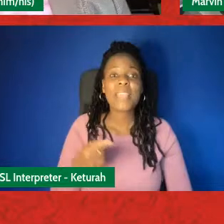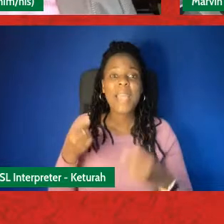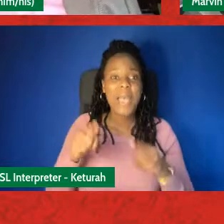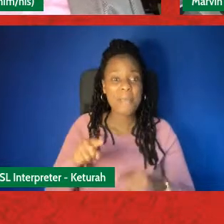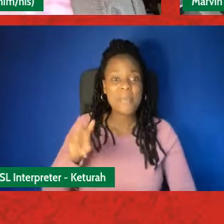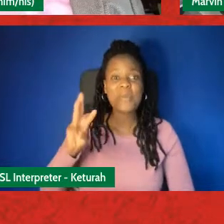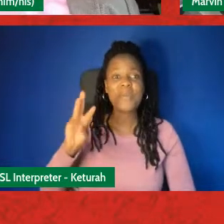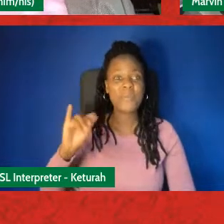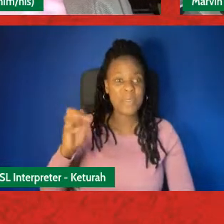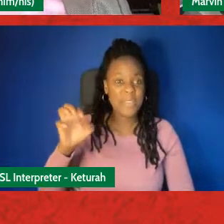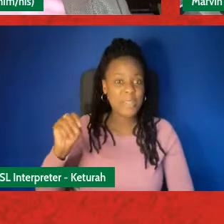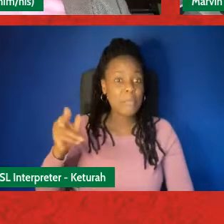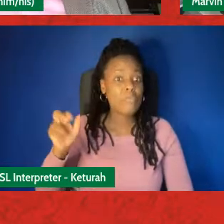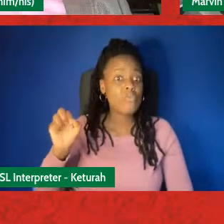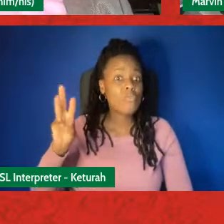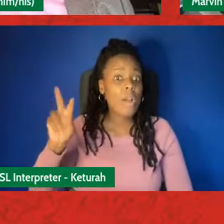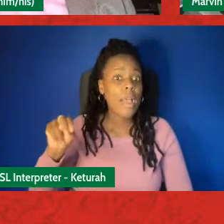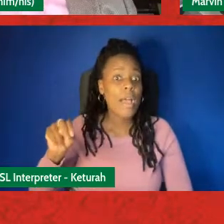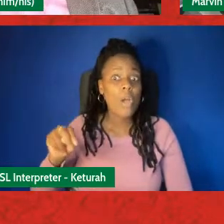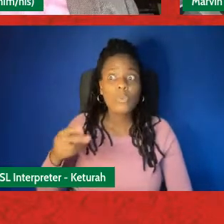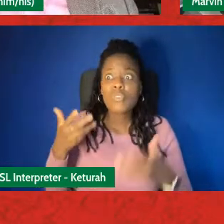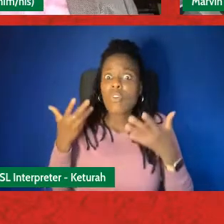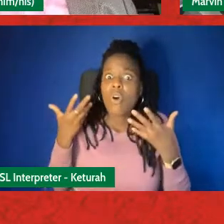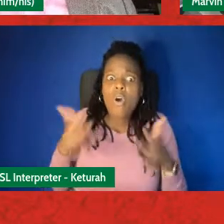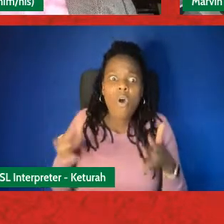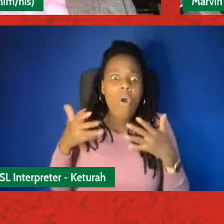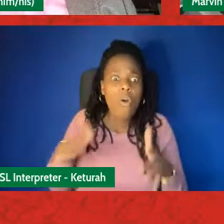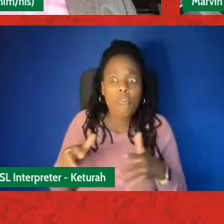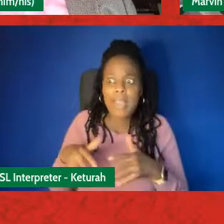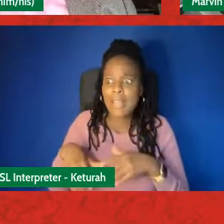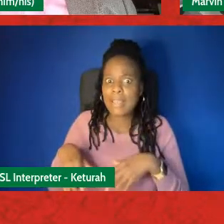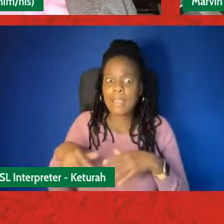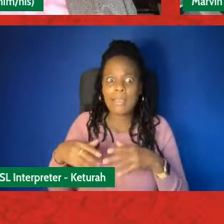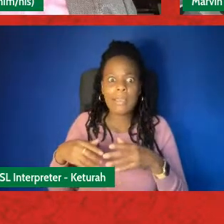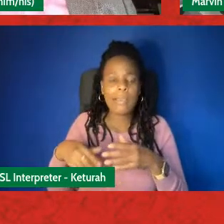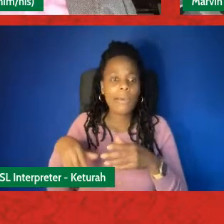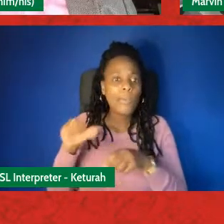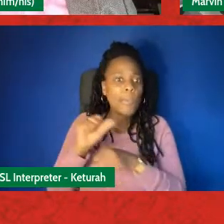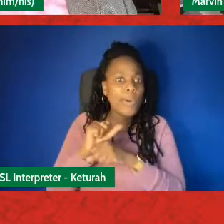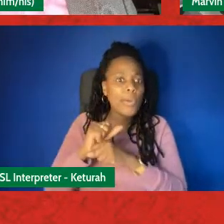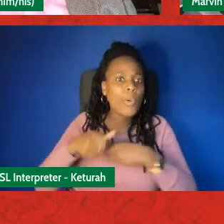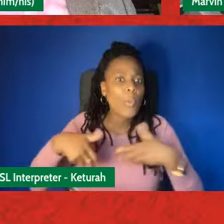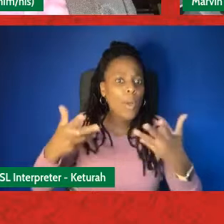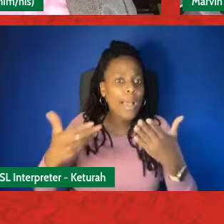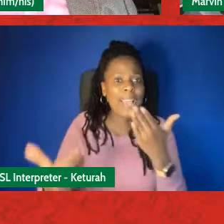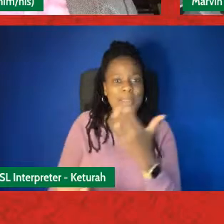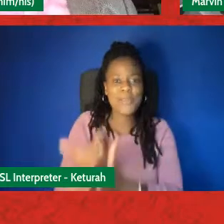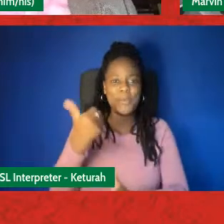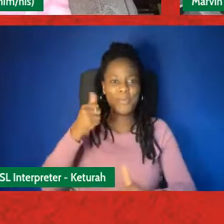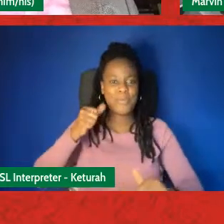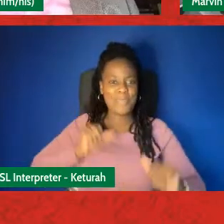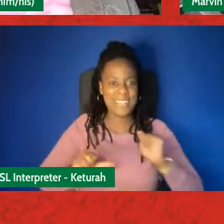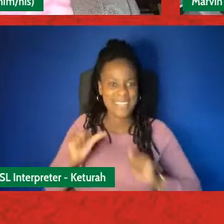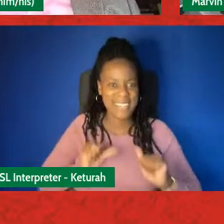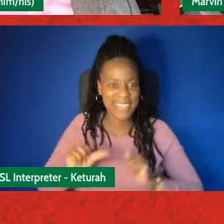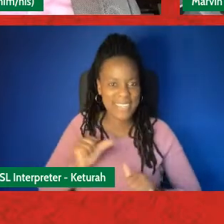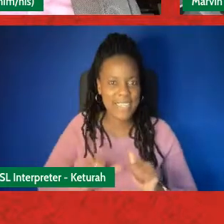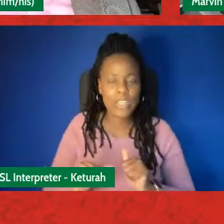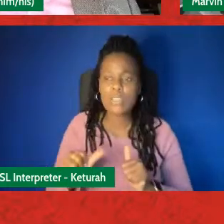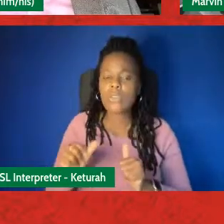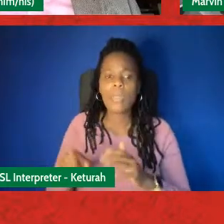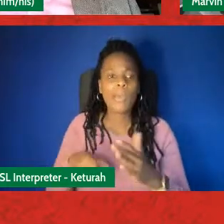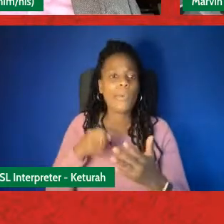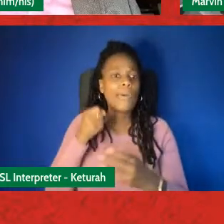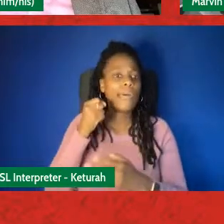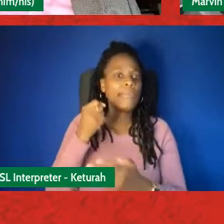William Brown was already working on this new play. And he advertises, so they got arrested like around